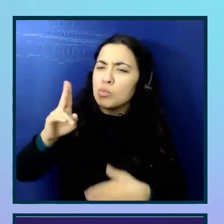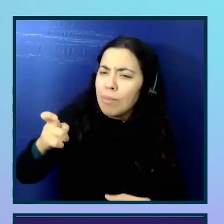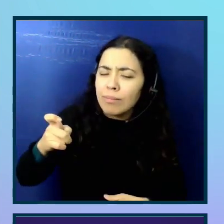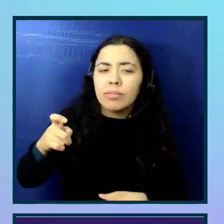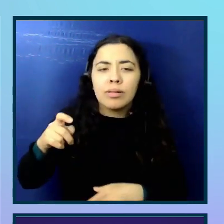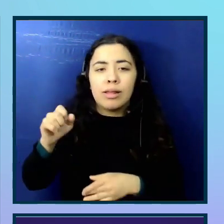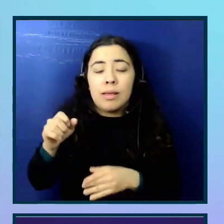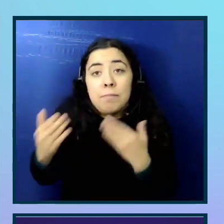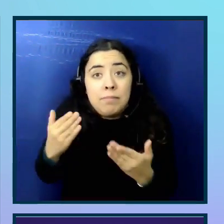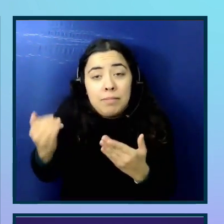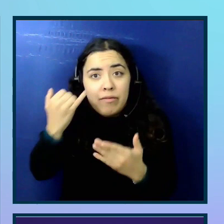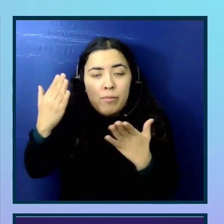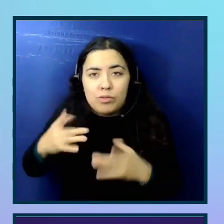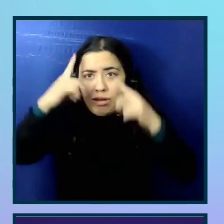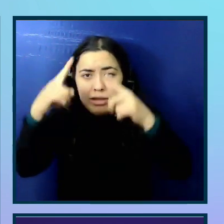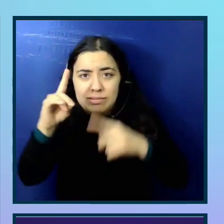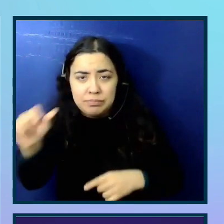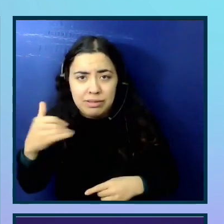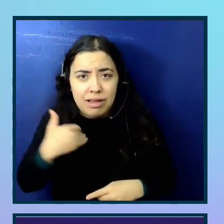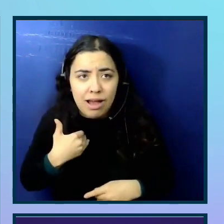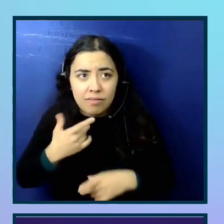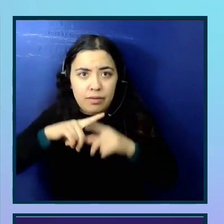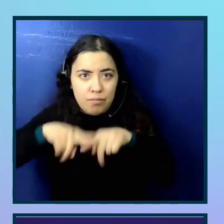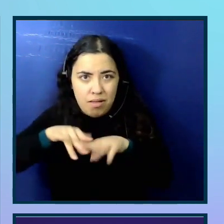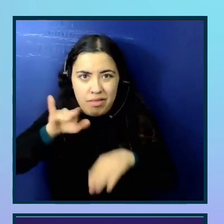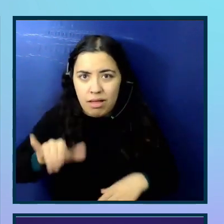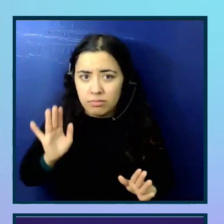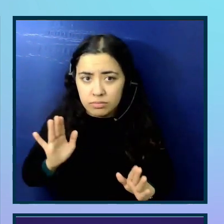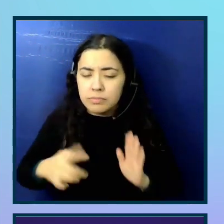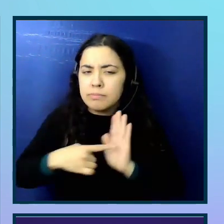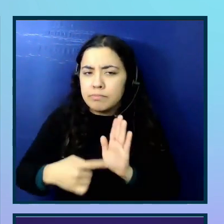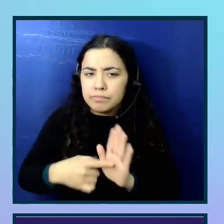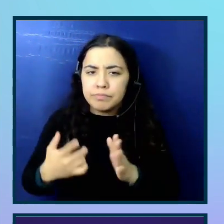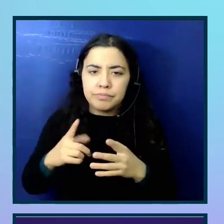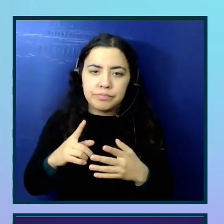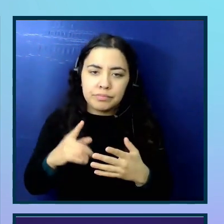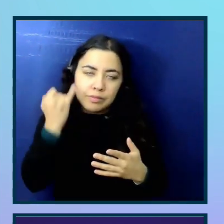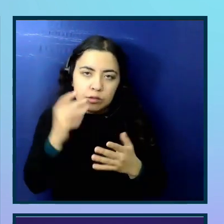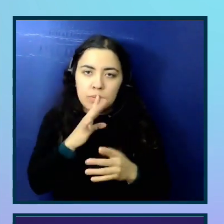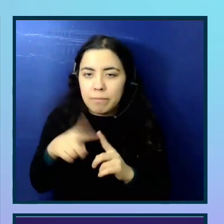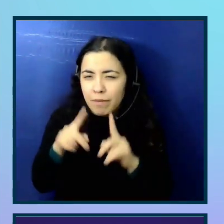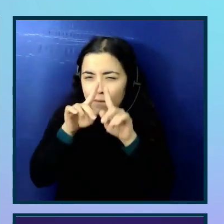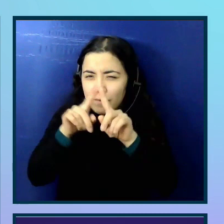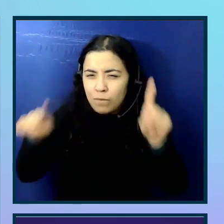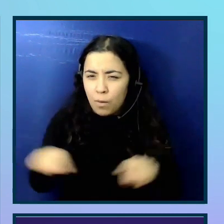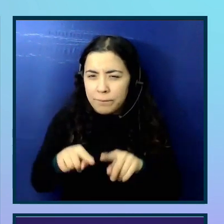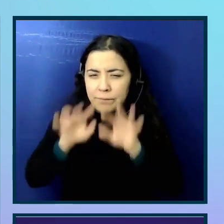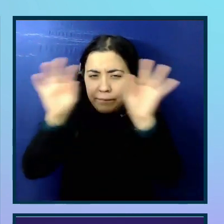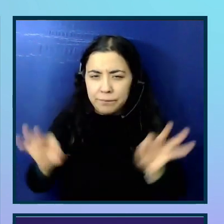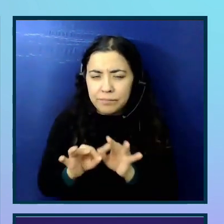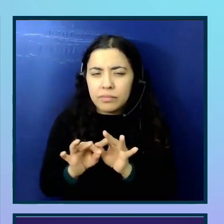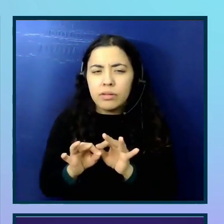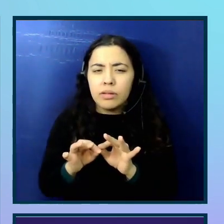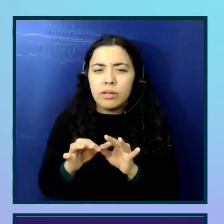make or break for someone with a cognitive disability. So some examples are, when we're talking about forms specifically for forms